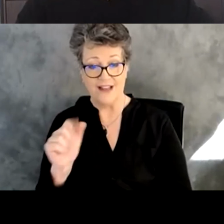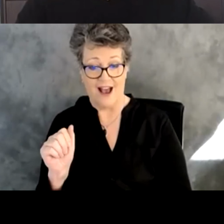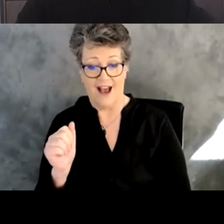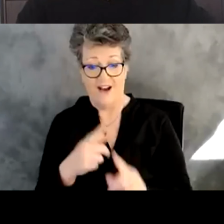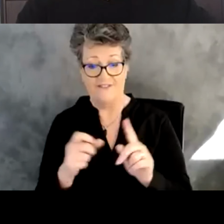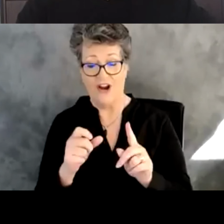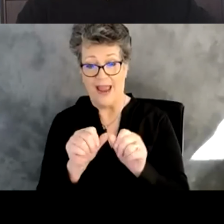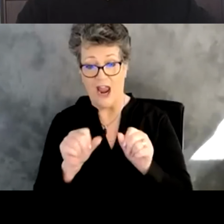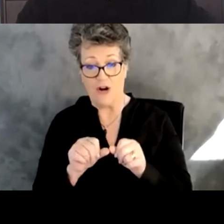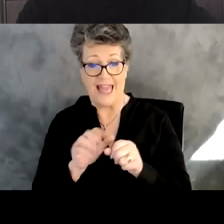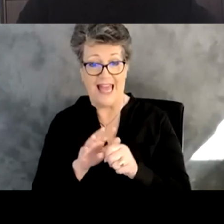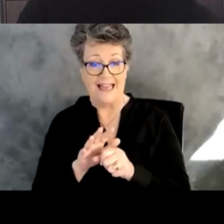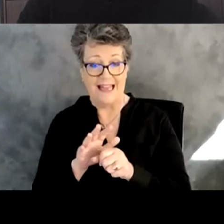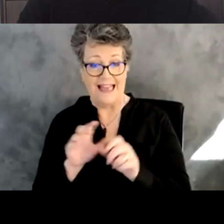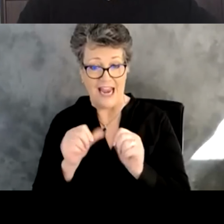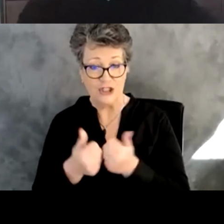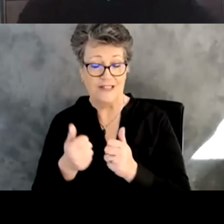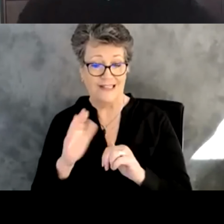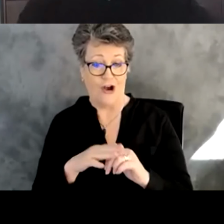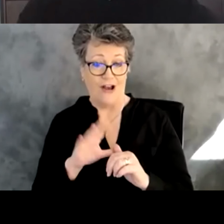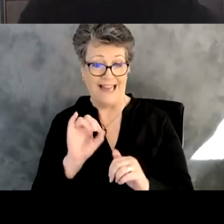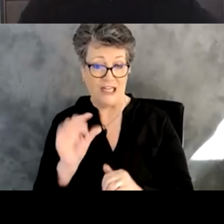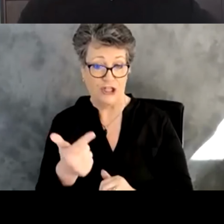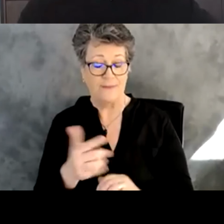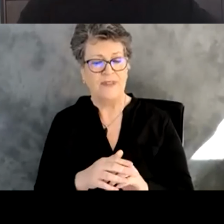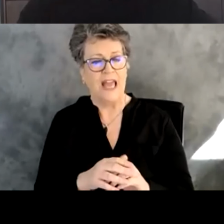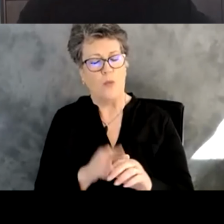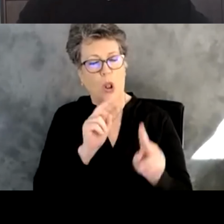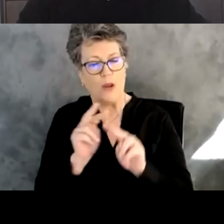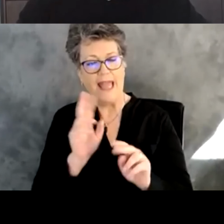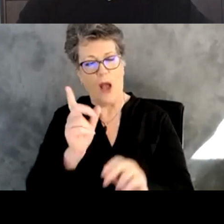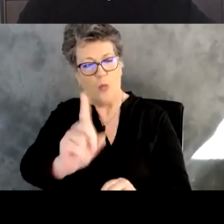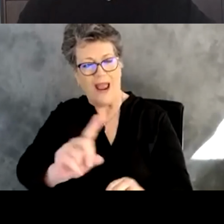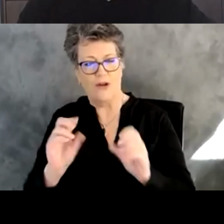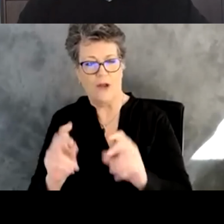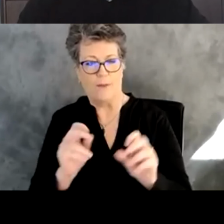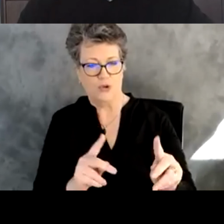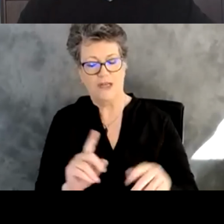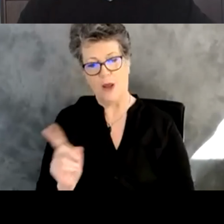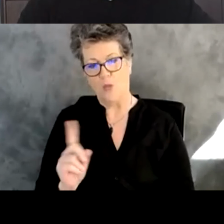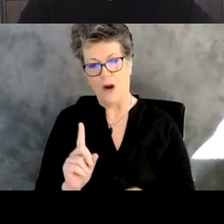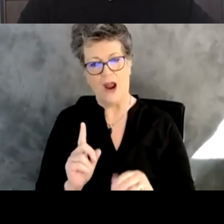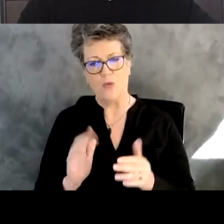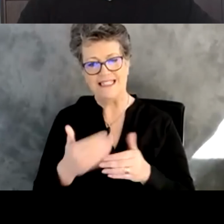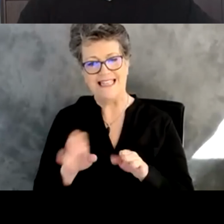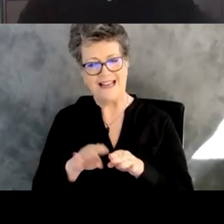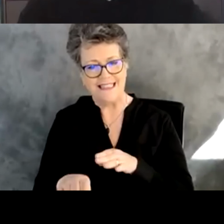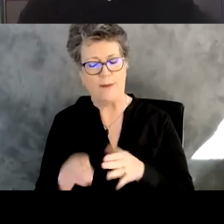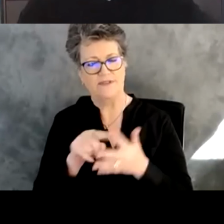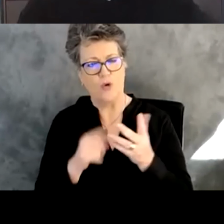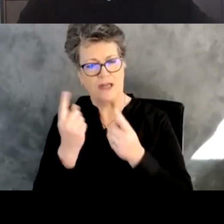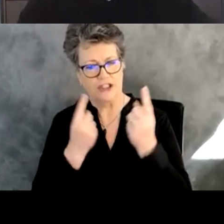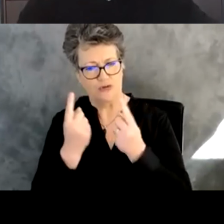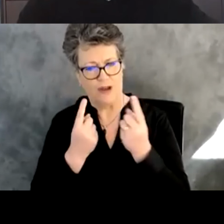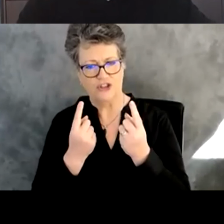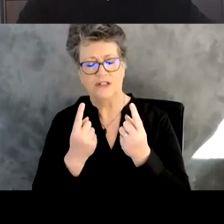Area Agencies on Aging. So again, it's really going to be looking at where are the opportunities and what are some next steps for consideration